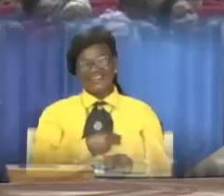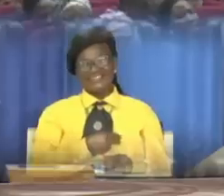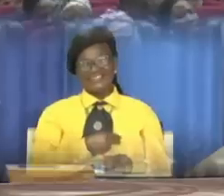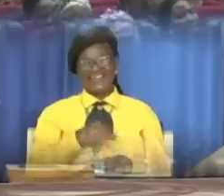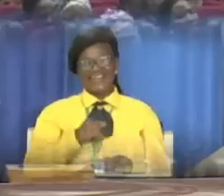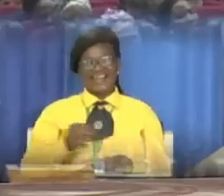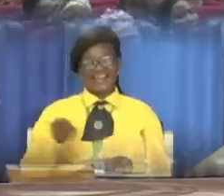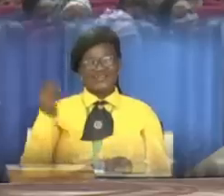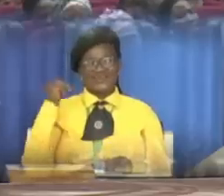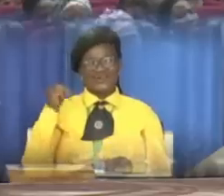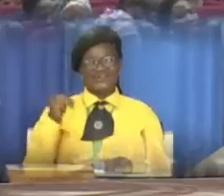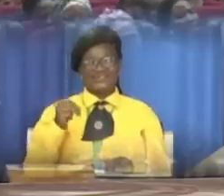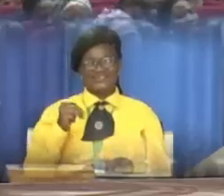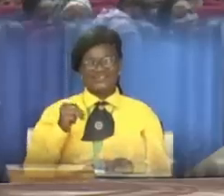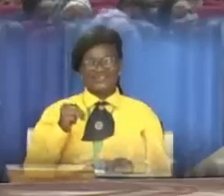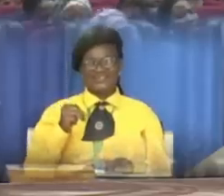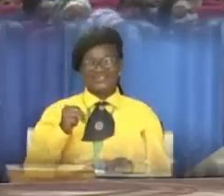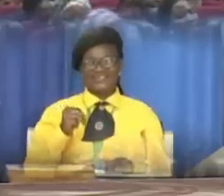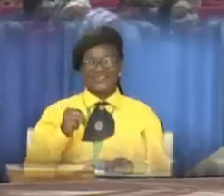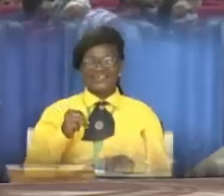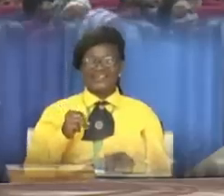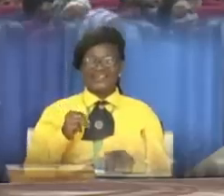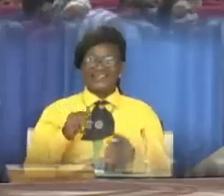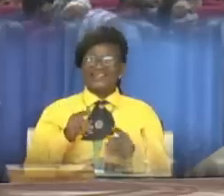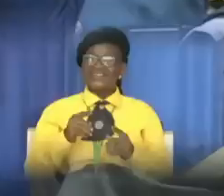those titles. And